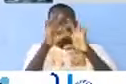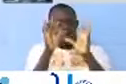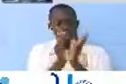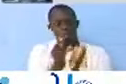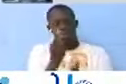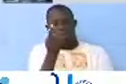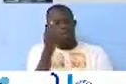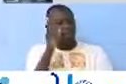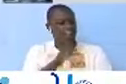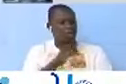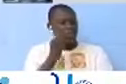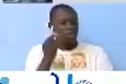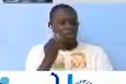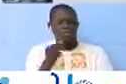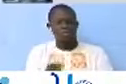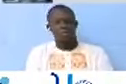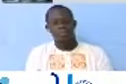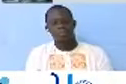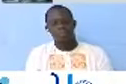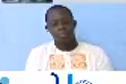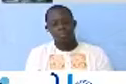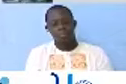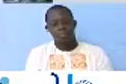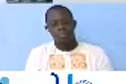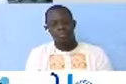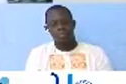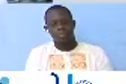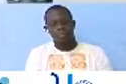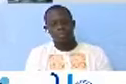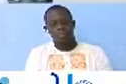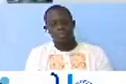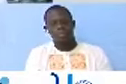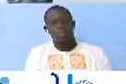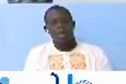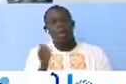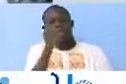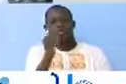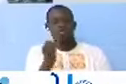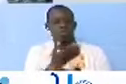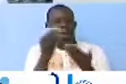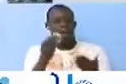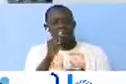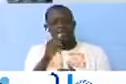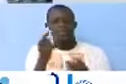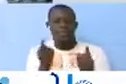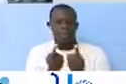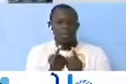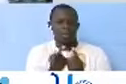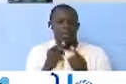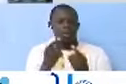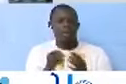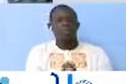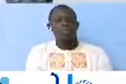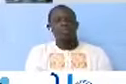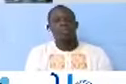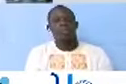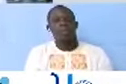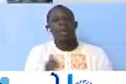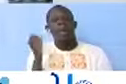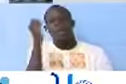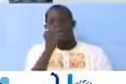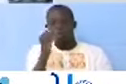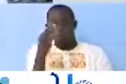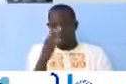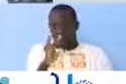we now become people who come from the same father and mother. Because Ola Sabu. That is the reason why.